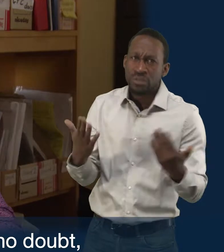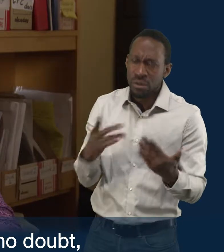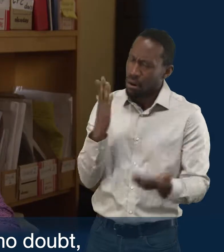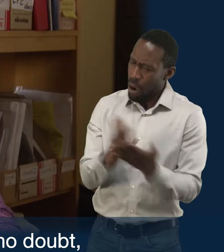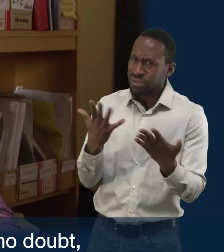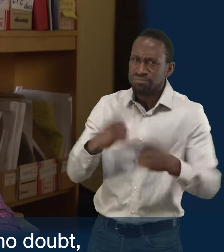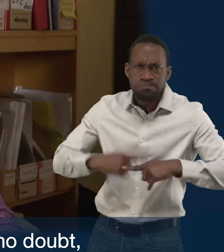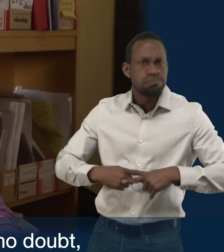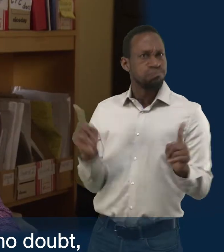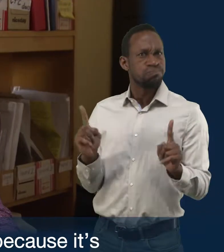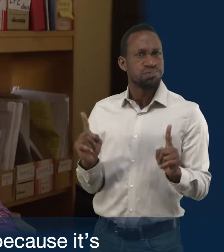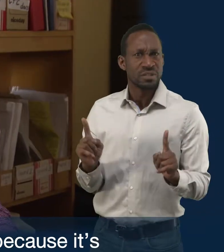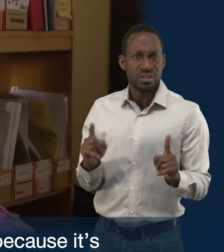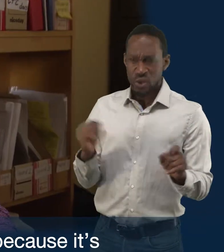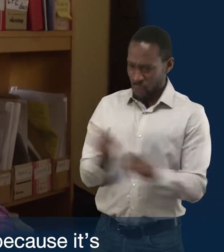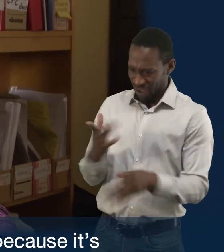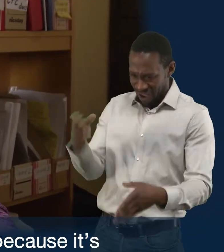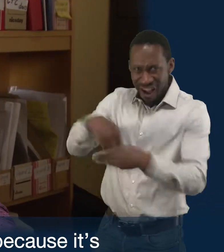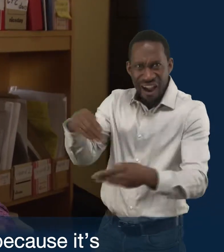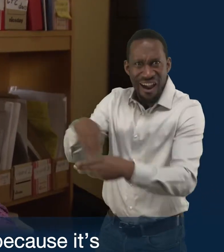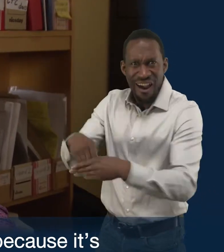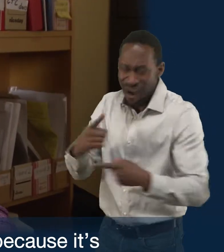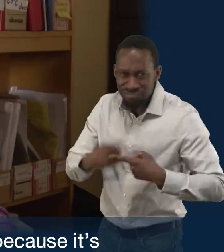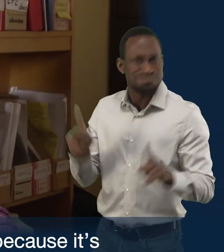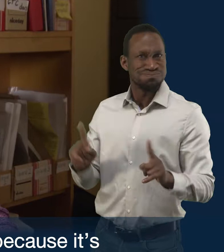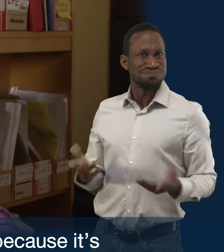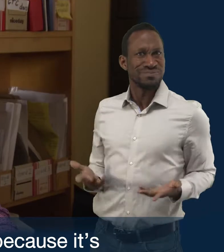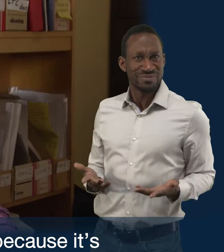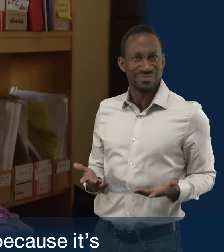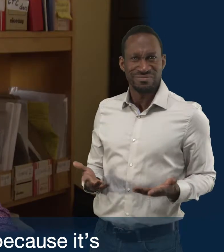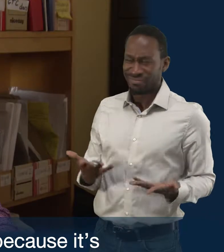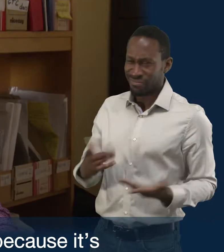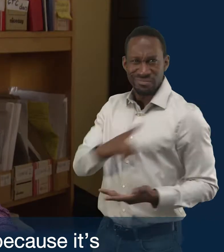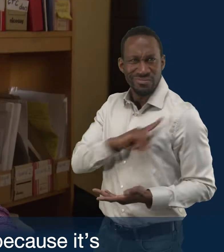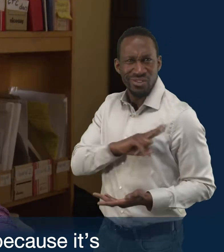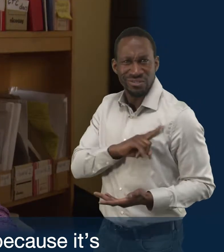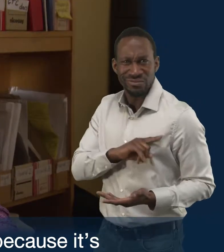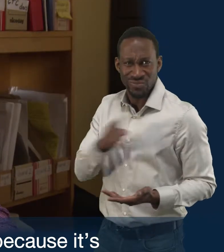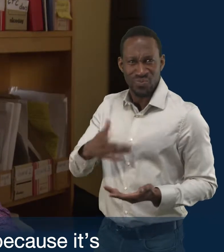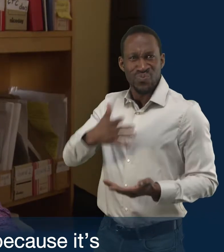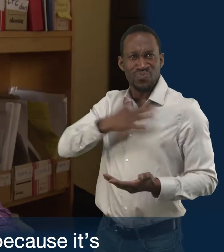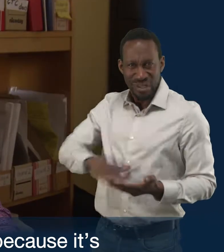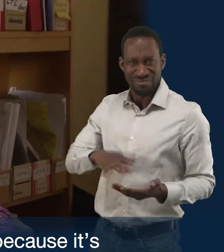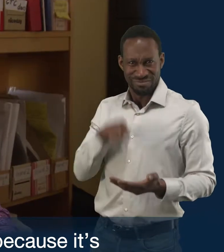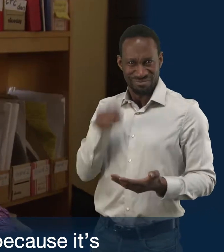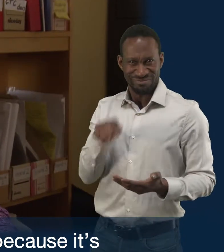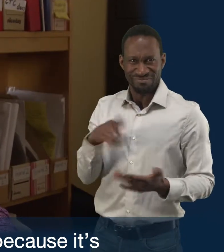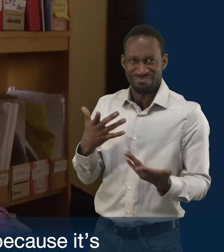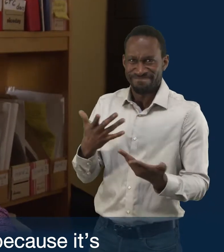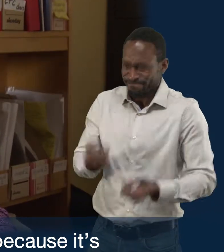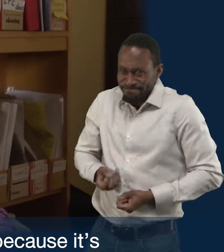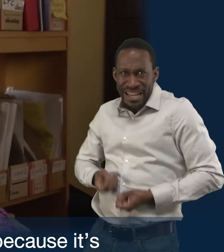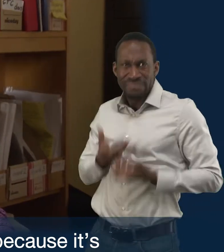to be doing an activity because you want to, because it's a means of expression